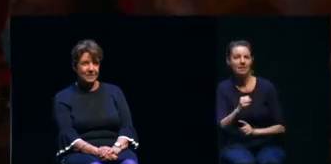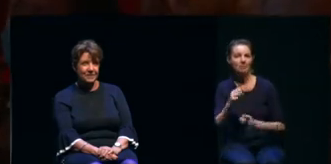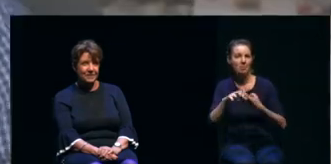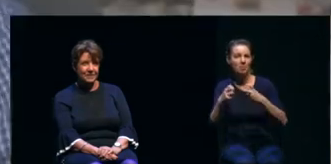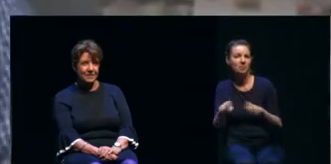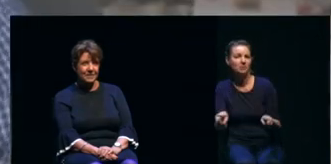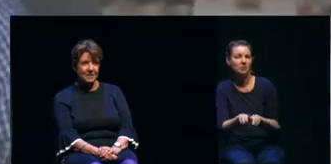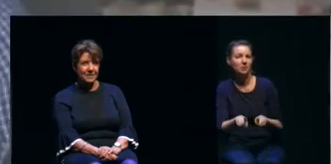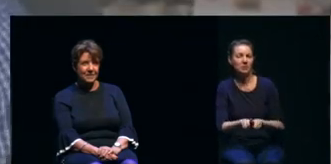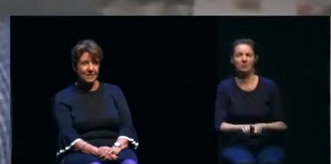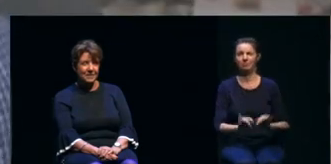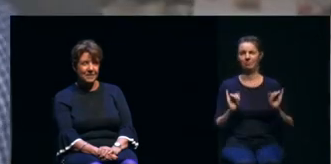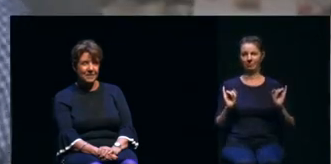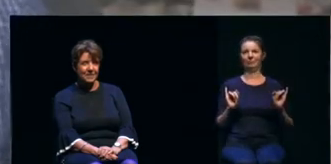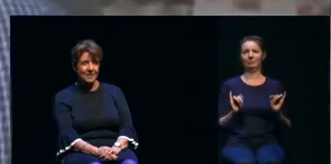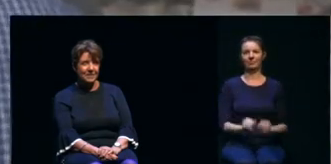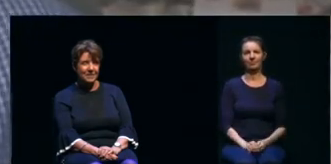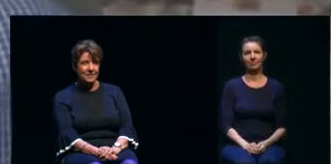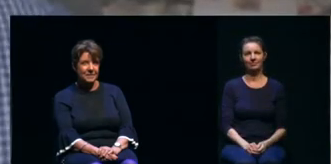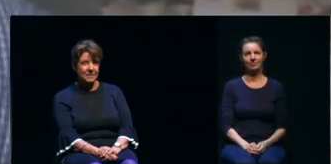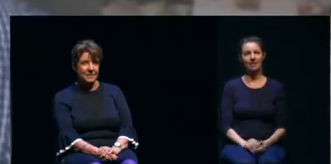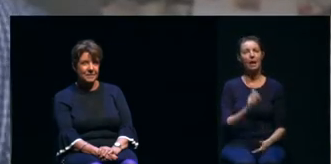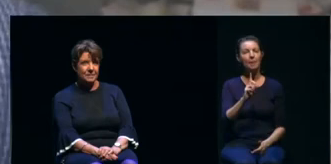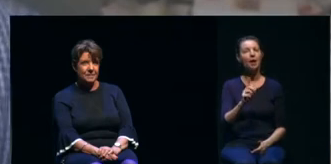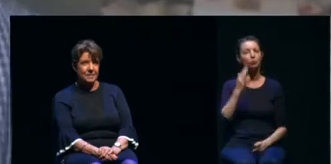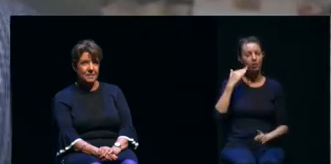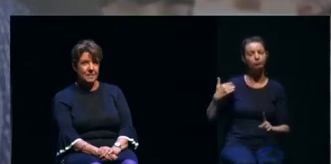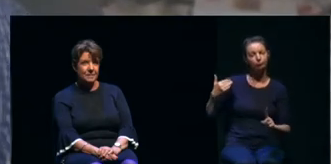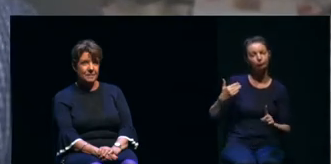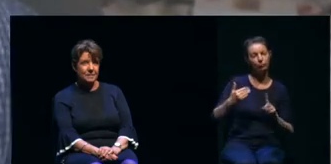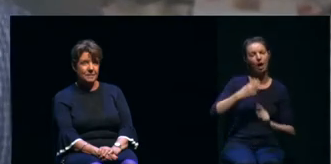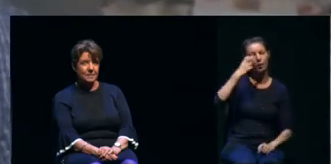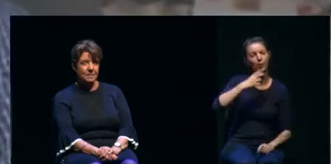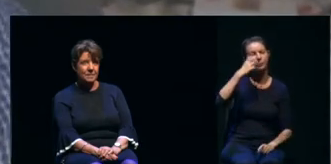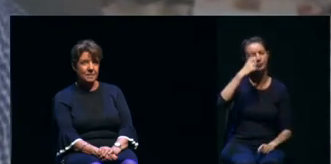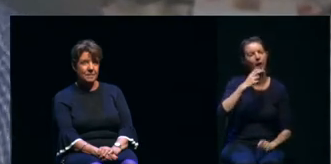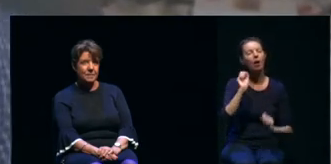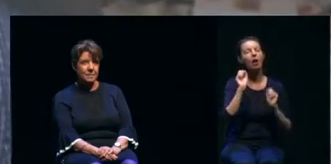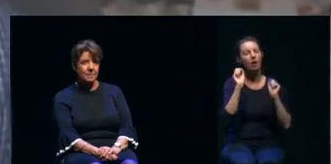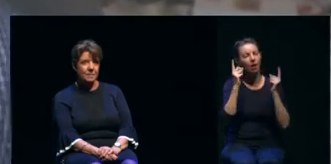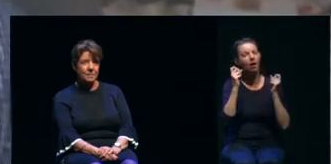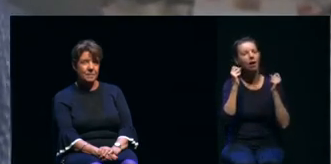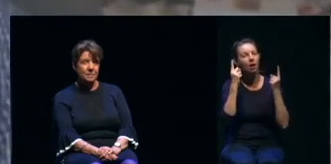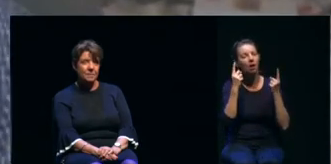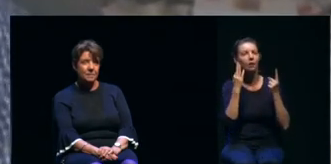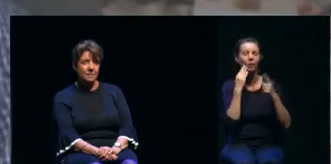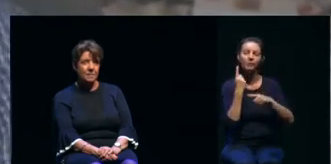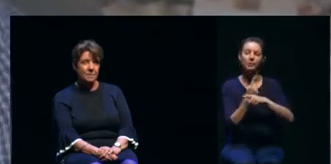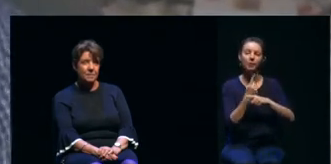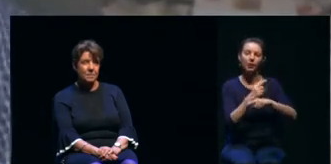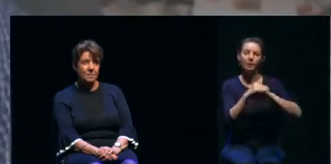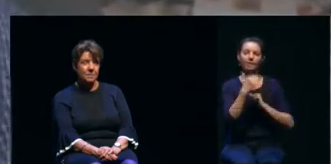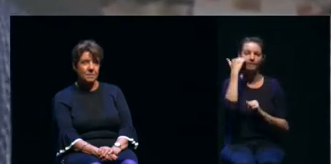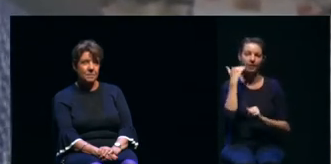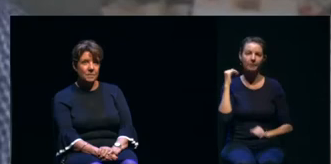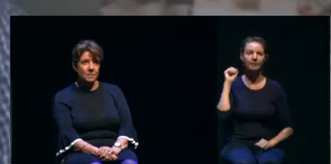position for the first 5 years. But as I've got older, I've started to realise that when we're talking, and we talk about feminism, when we,